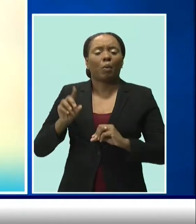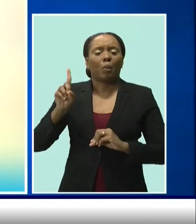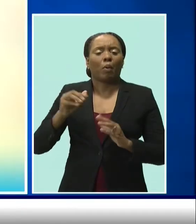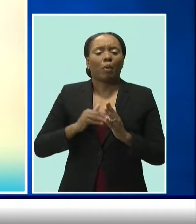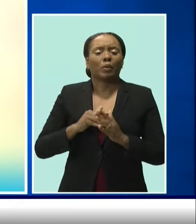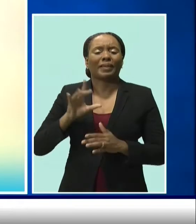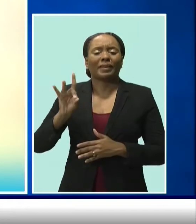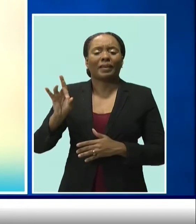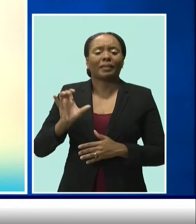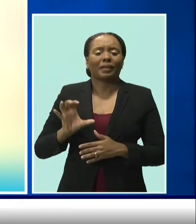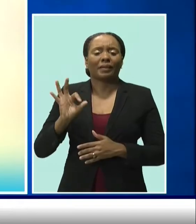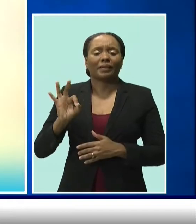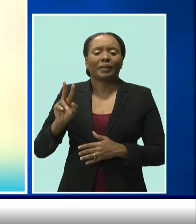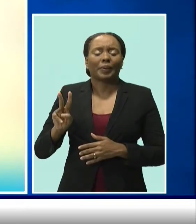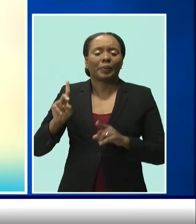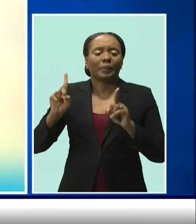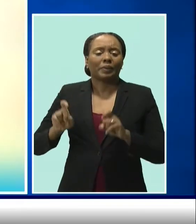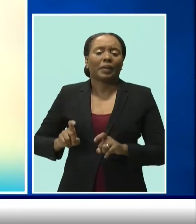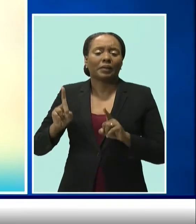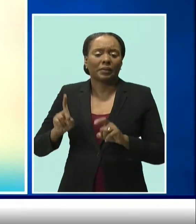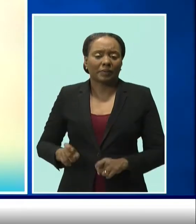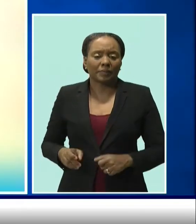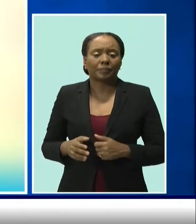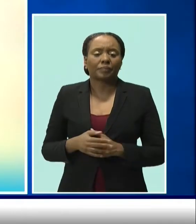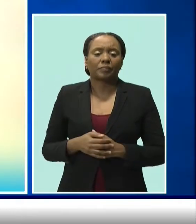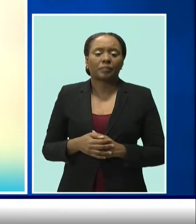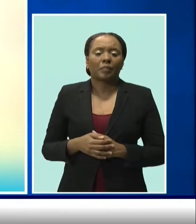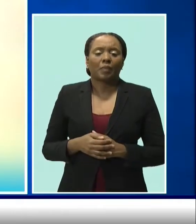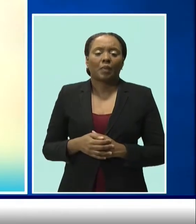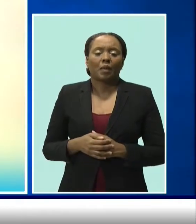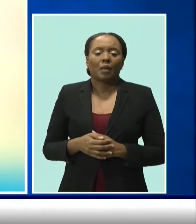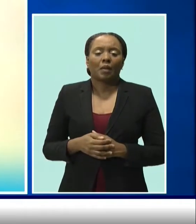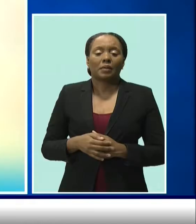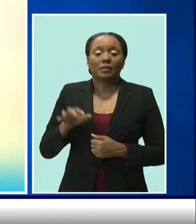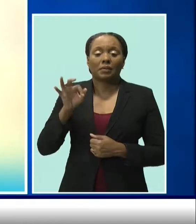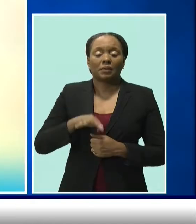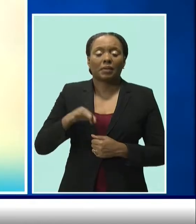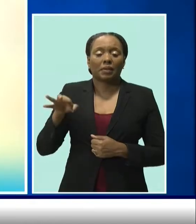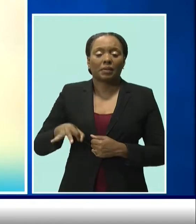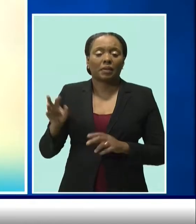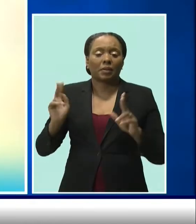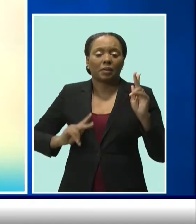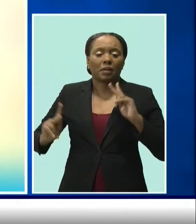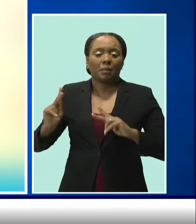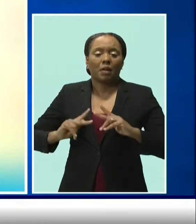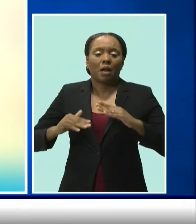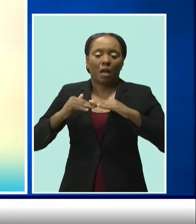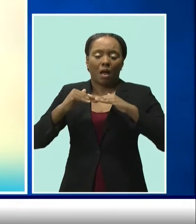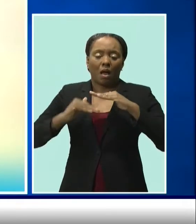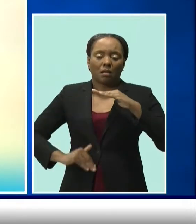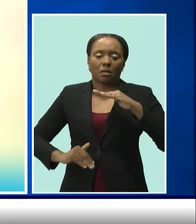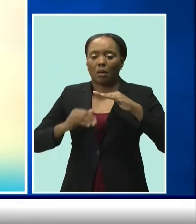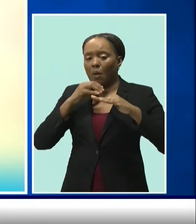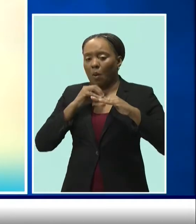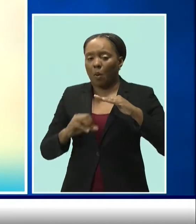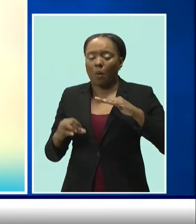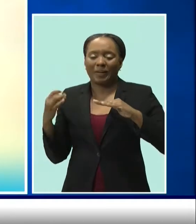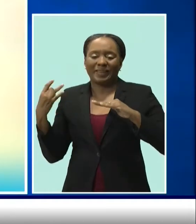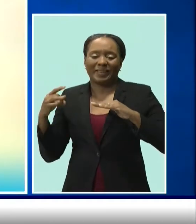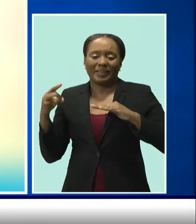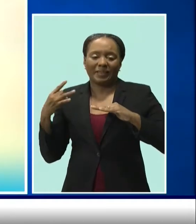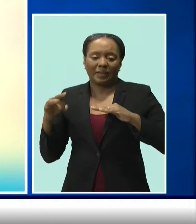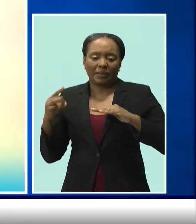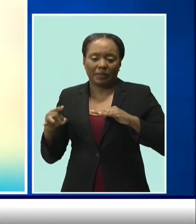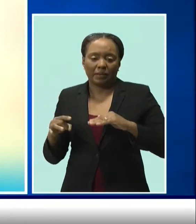of 1,892 tests yesterday. There were 146 males and 182 females. The new